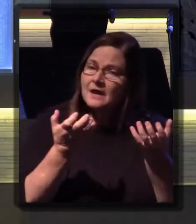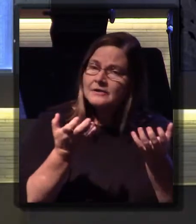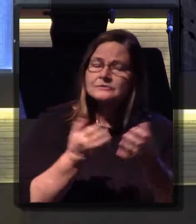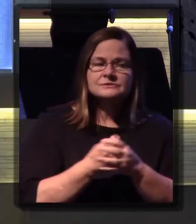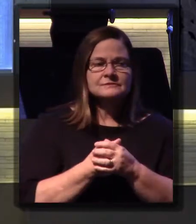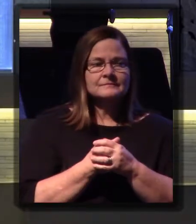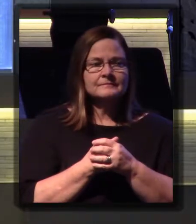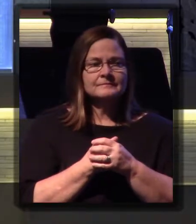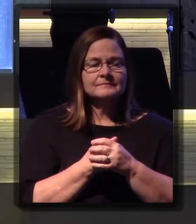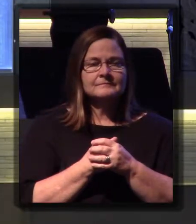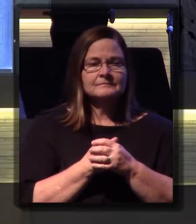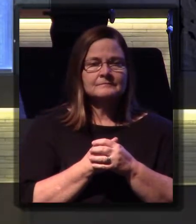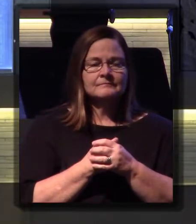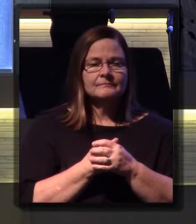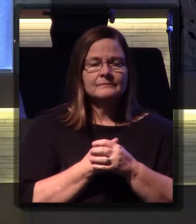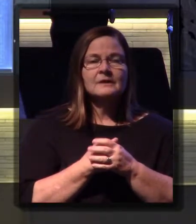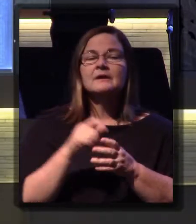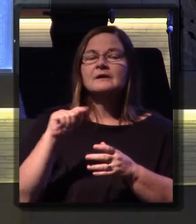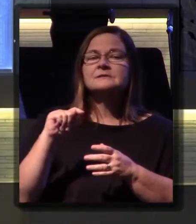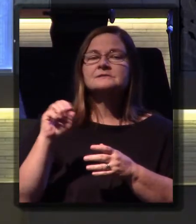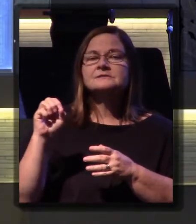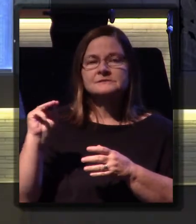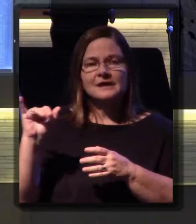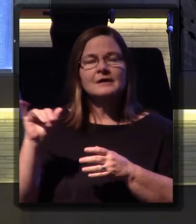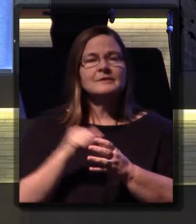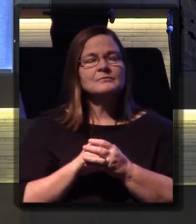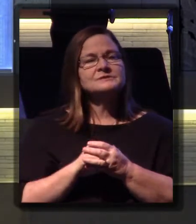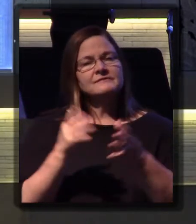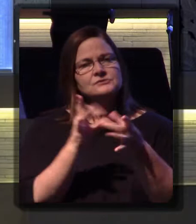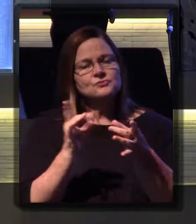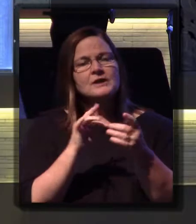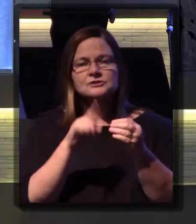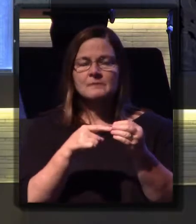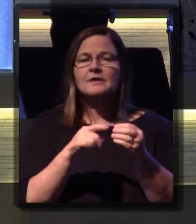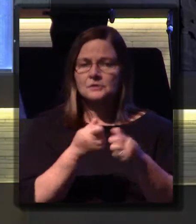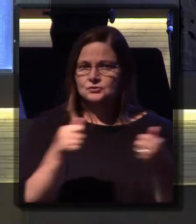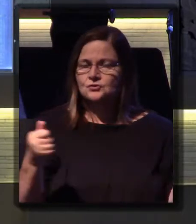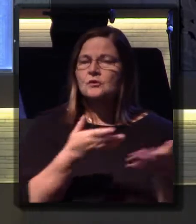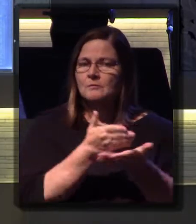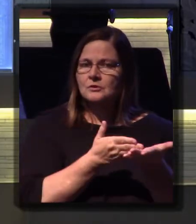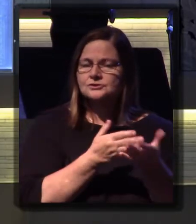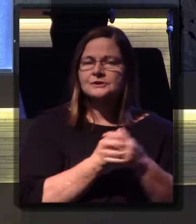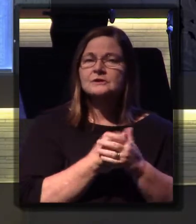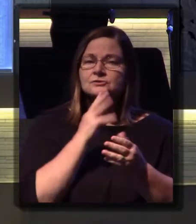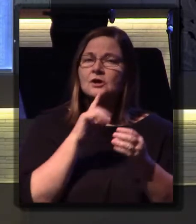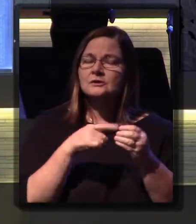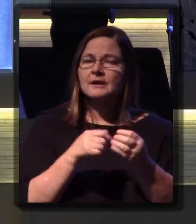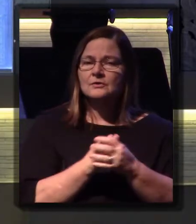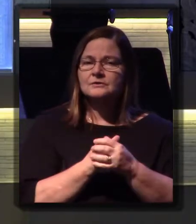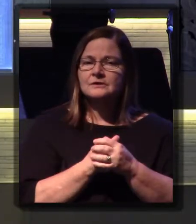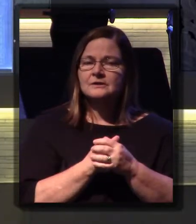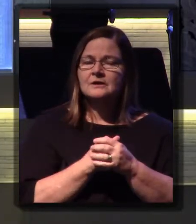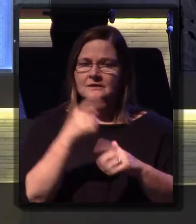he takes pleasure in, he desires, as Tommy was given his